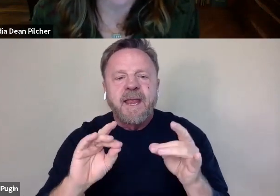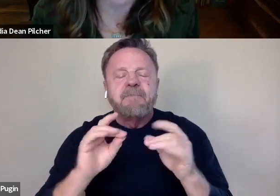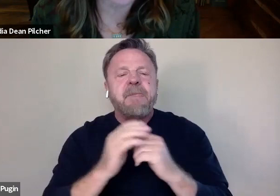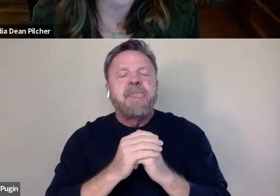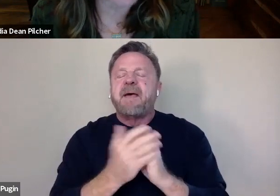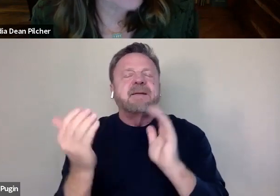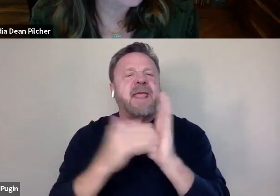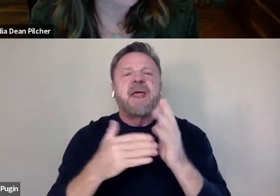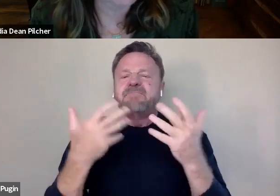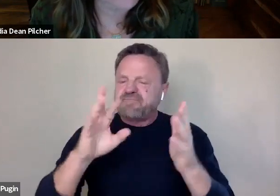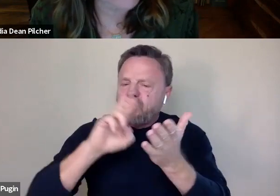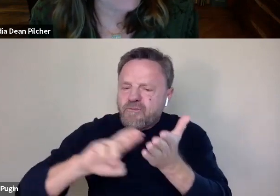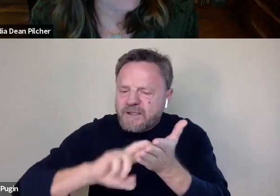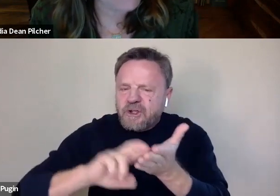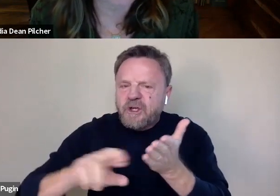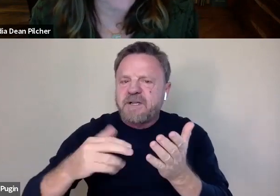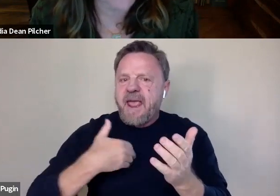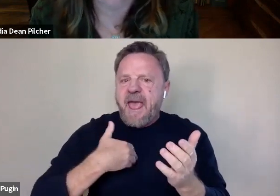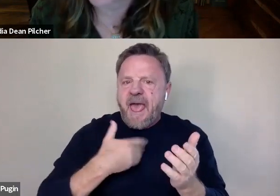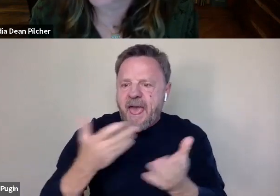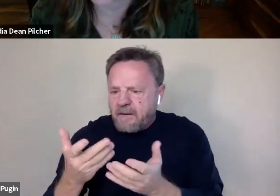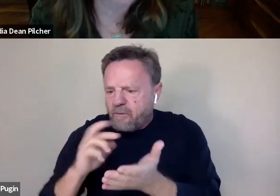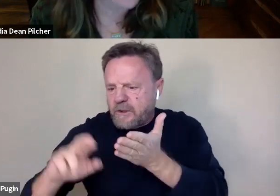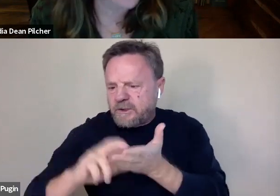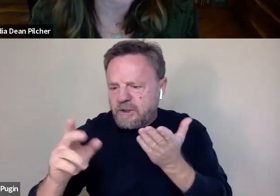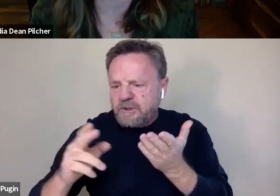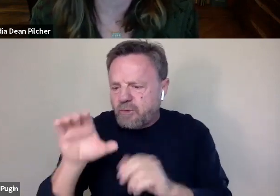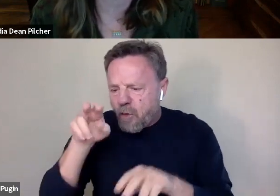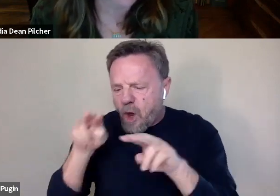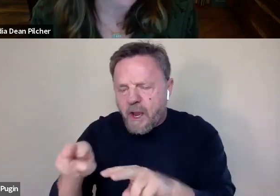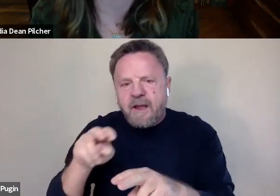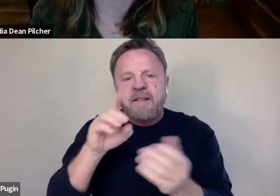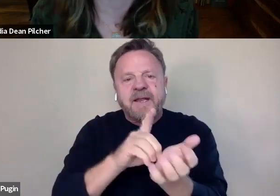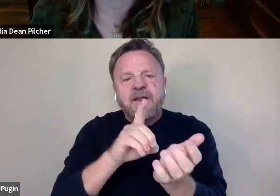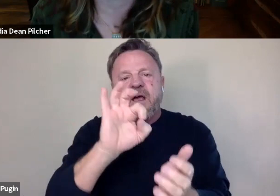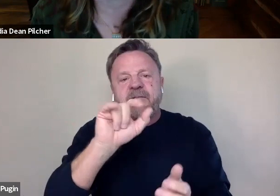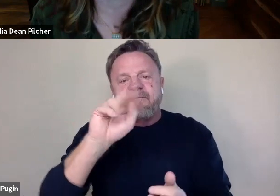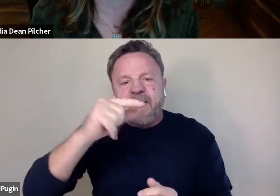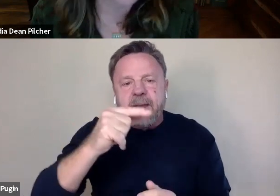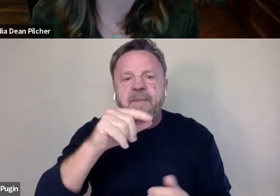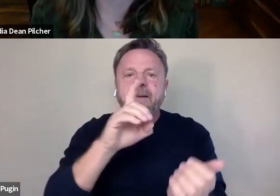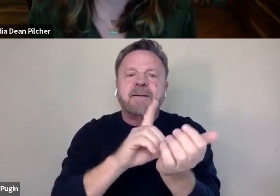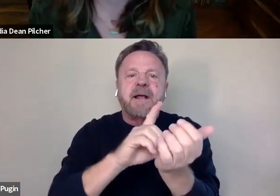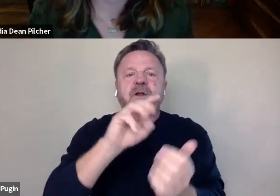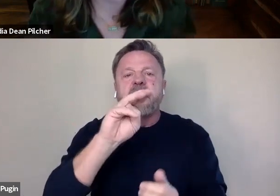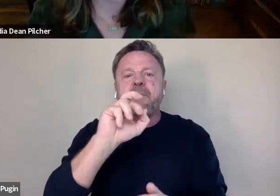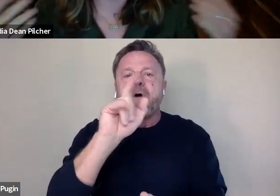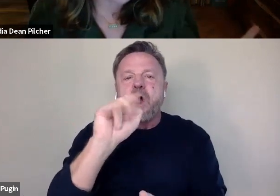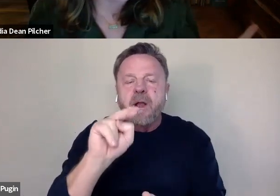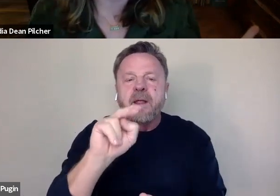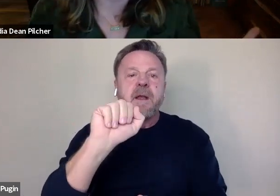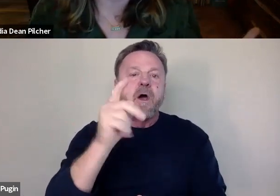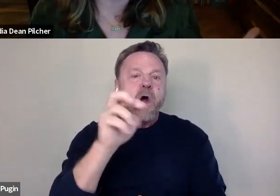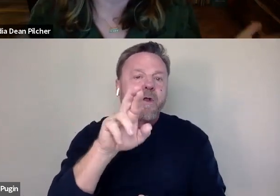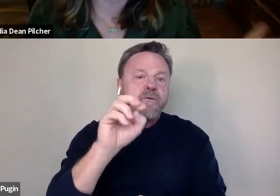had research to go back to and think about a little bit. You know, the Dr. Flynn character, Dr. Marlin, the Arthur Roeder, even